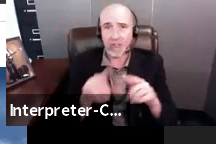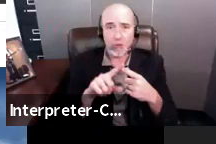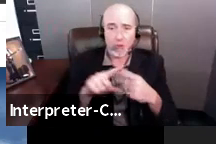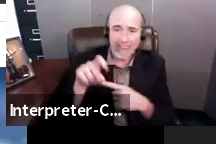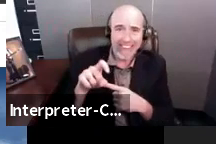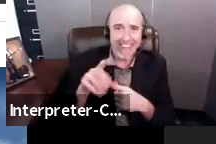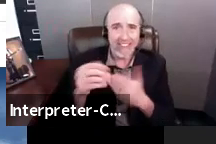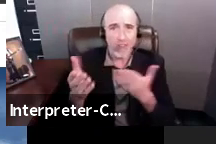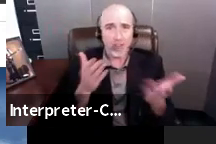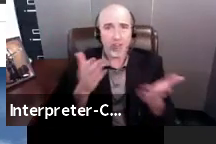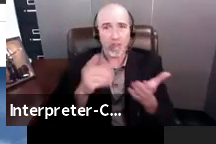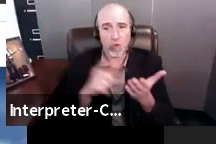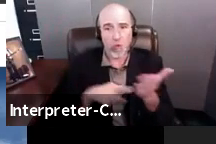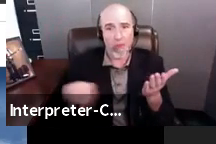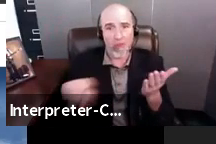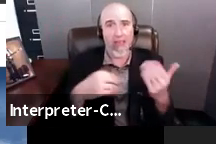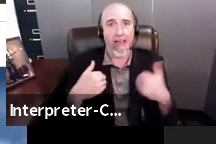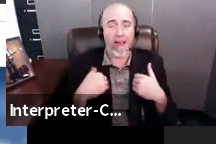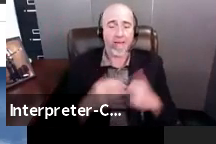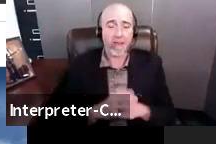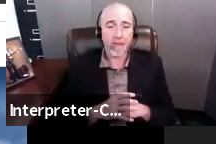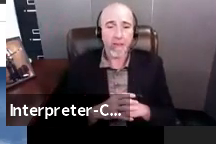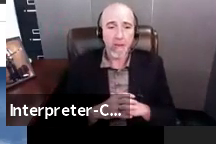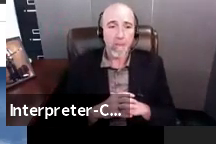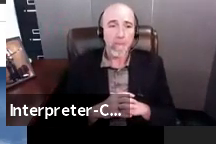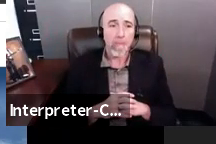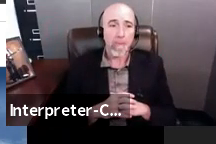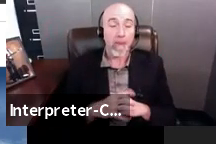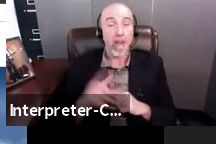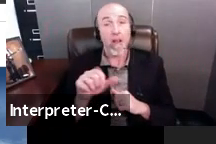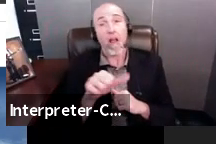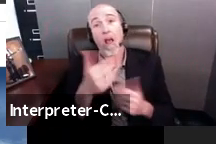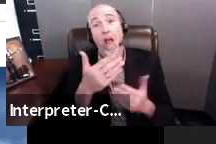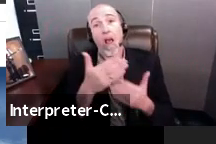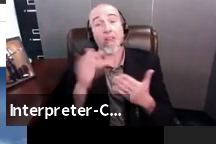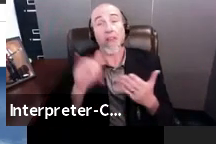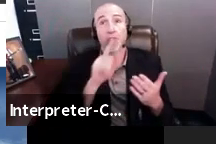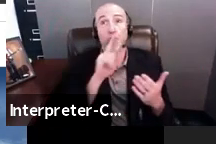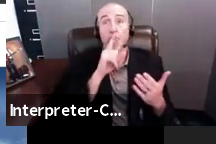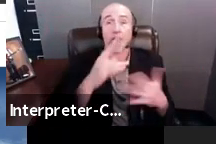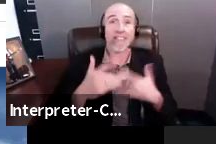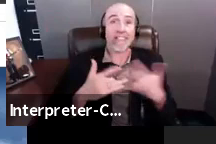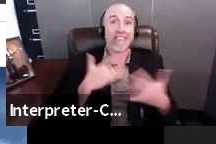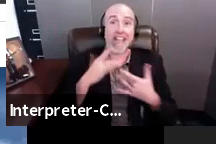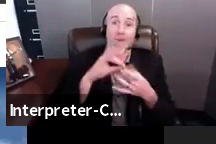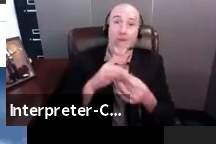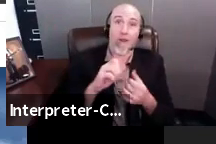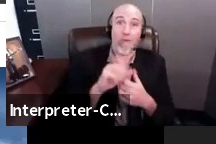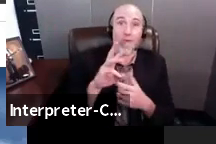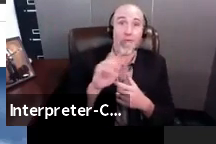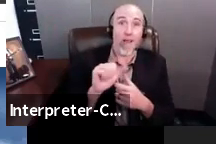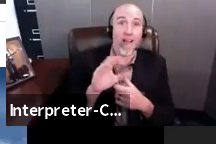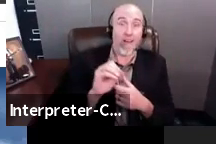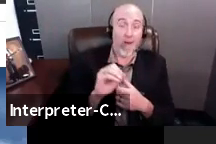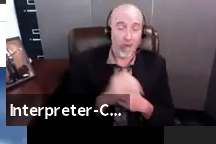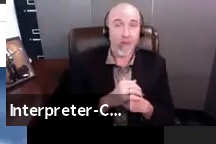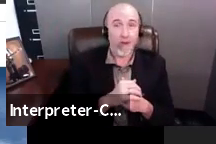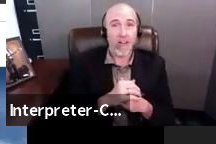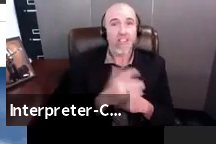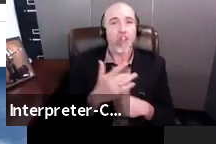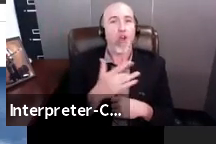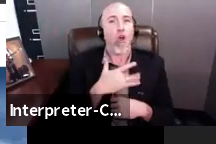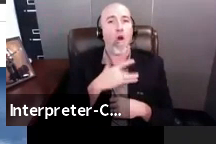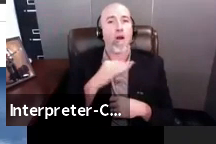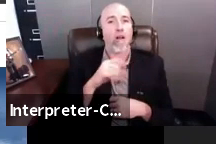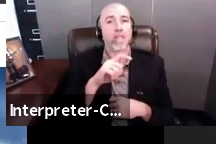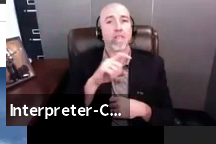and services that they have. Another thing that in Waco that's really exciting is the Heart of Texas Council